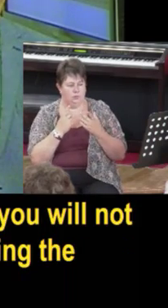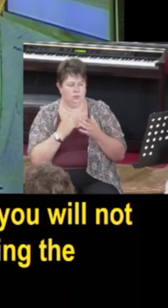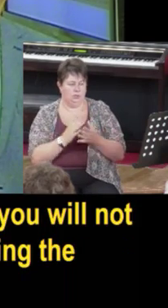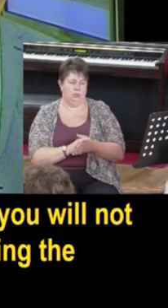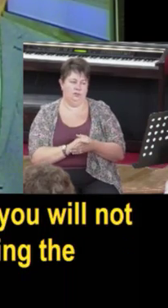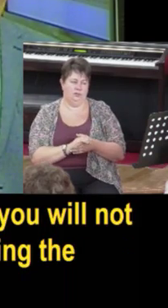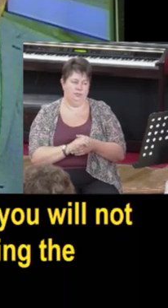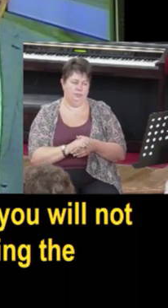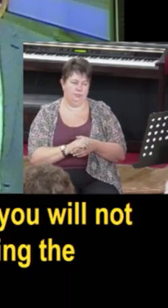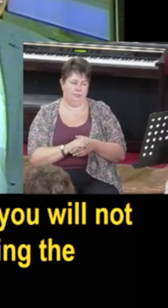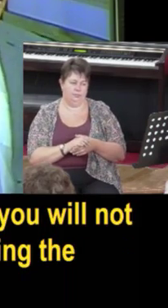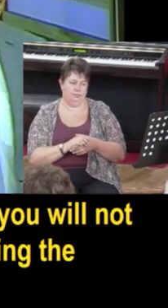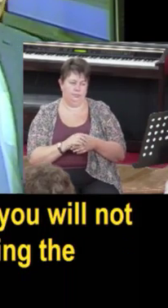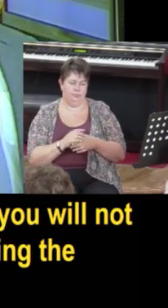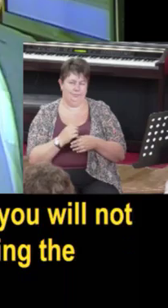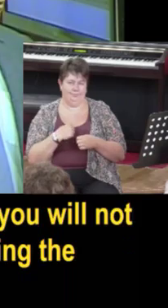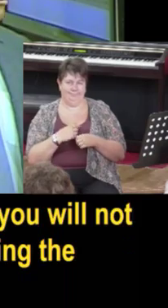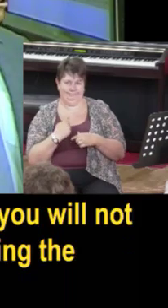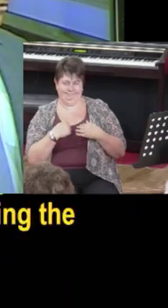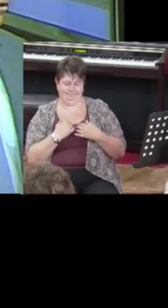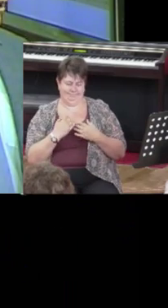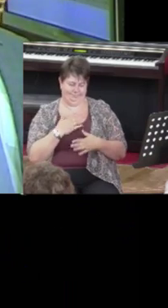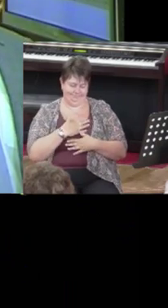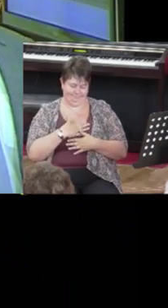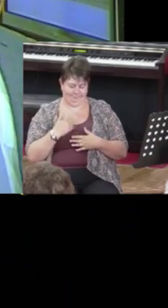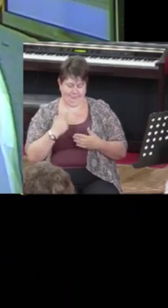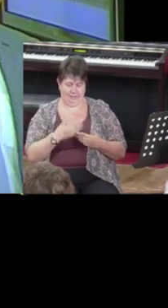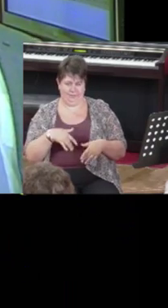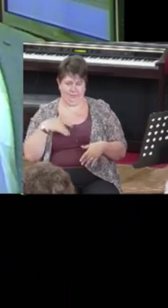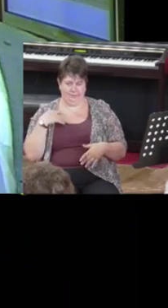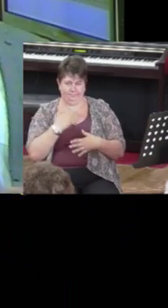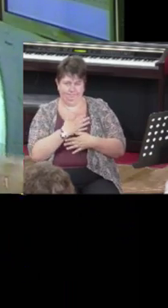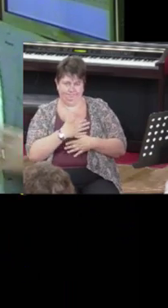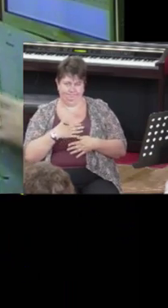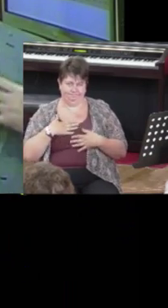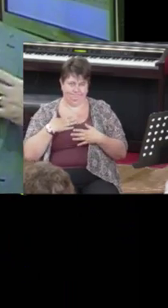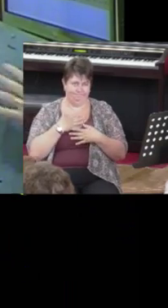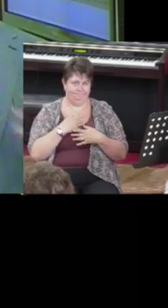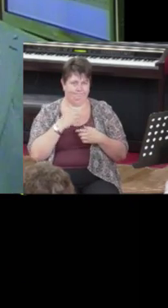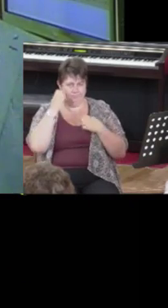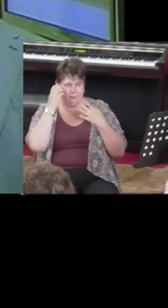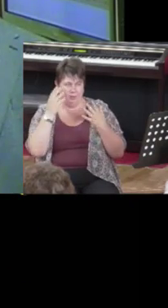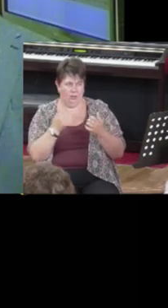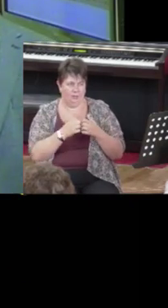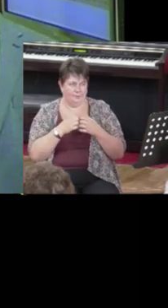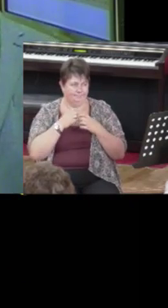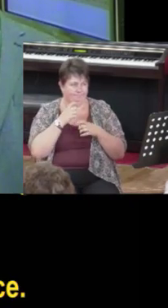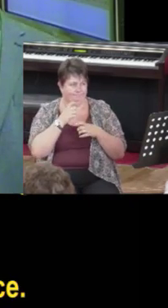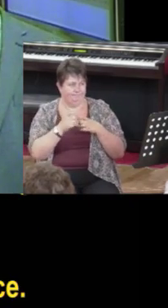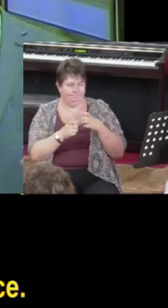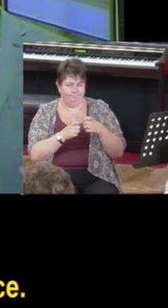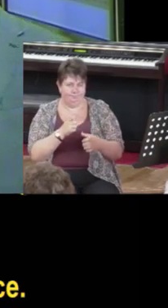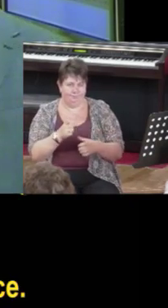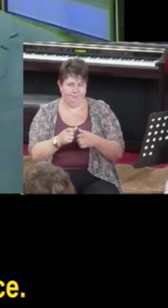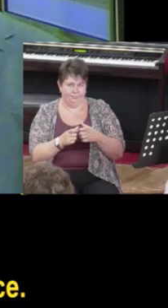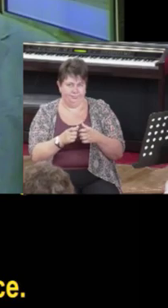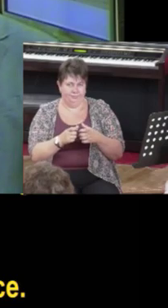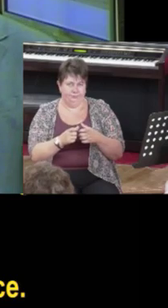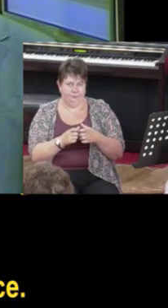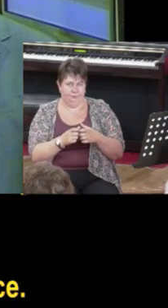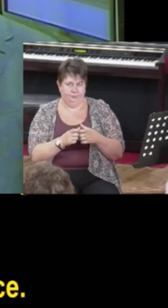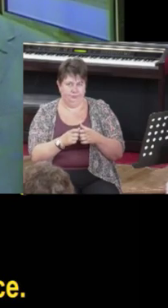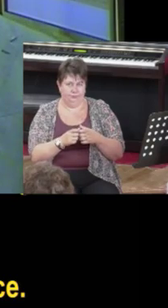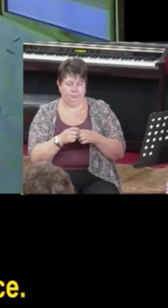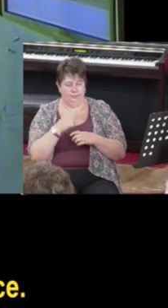feeling particularly convicted of something in your life and you just don't have the words to express it, then you could do worse than